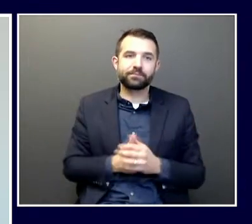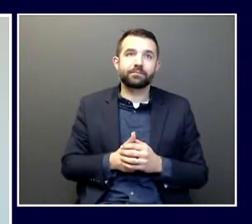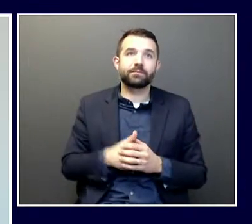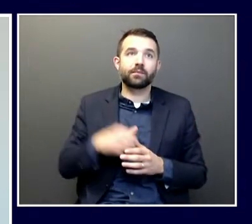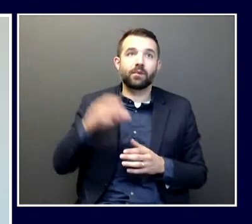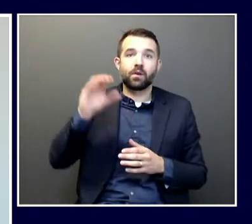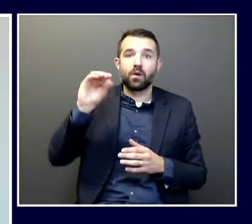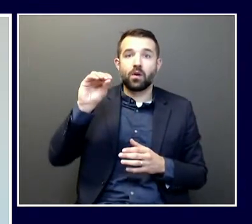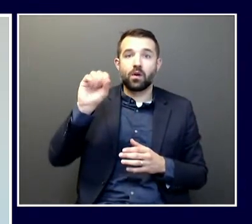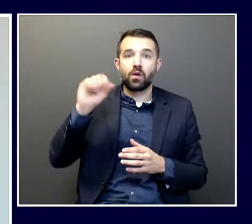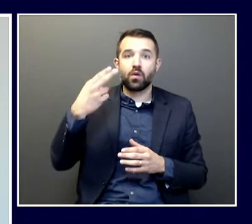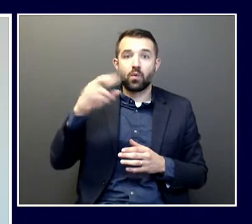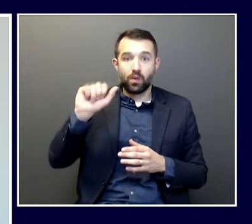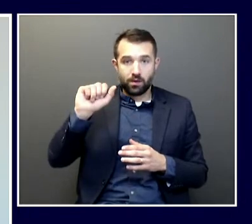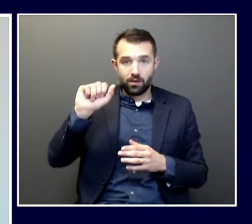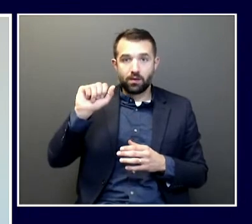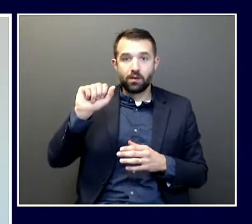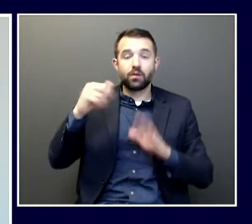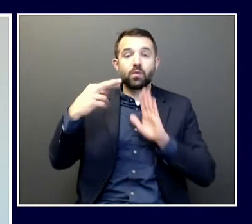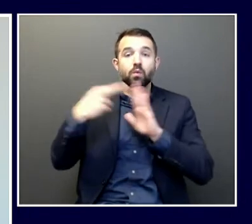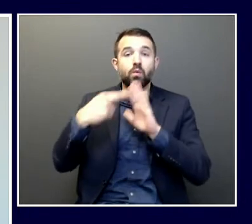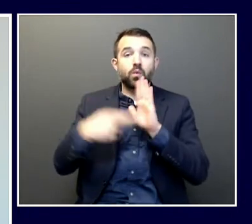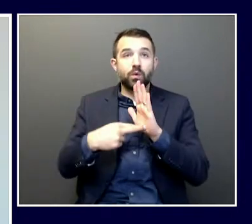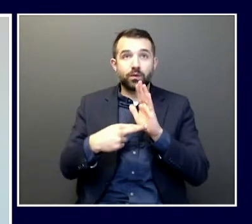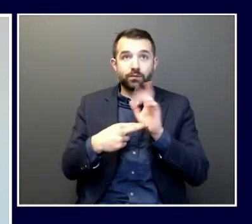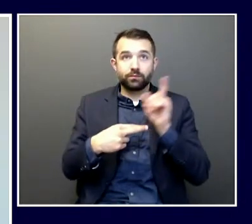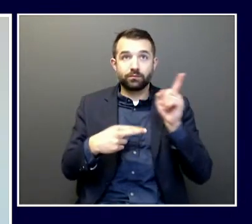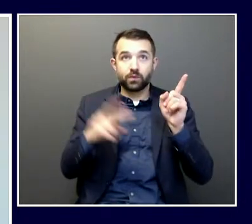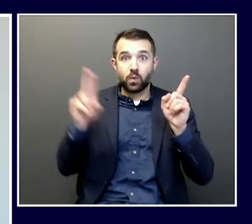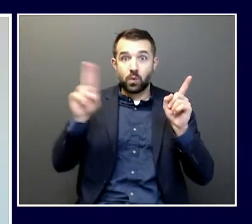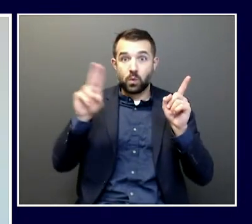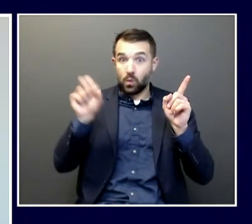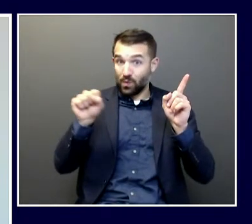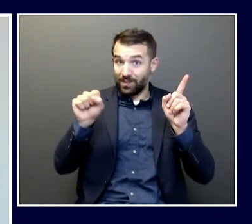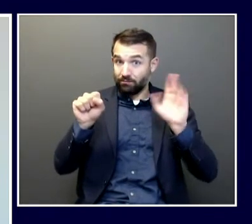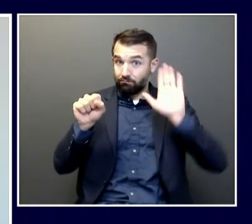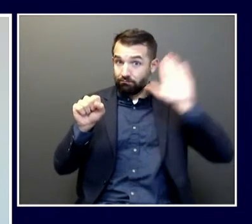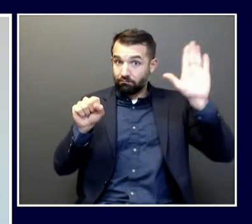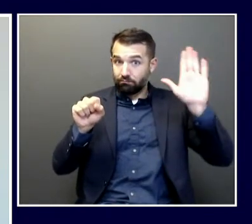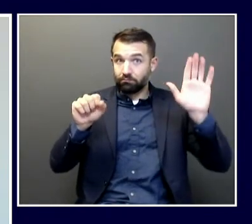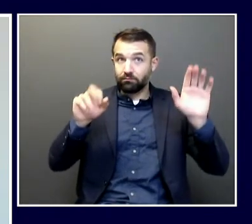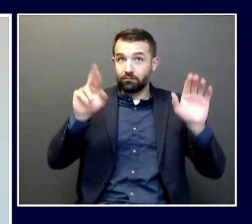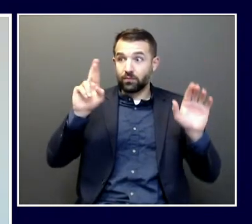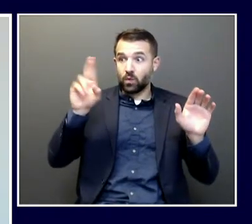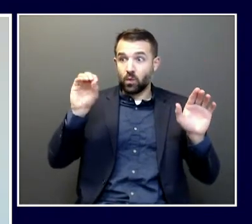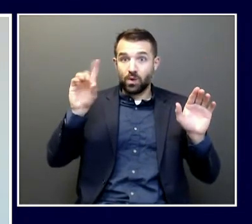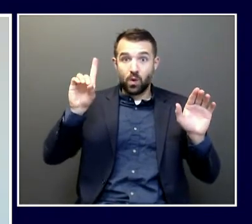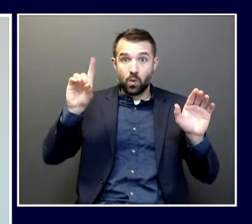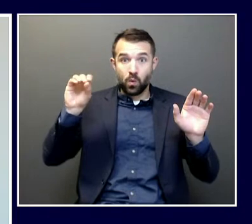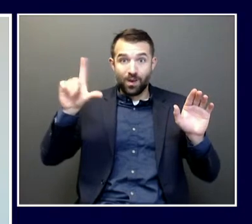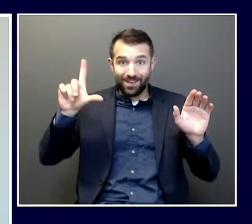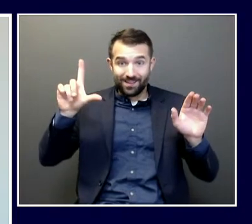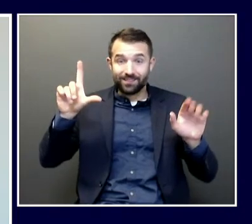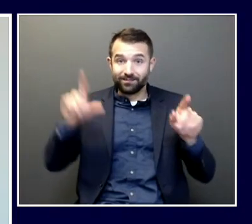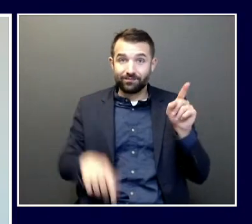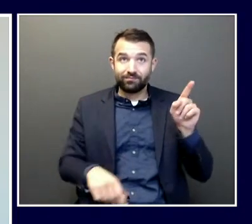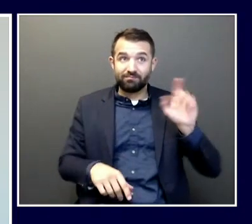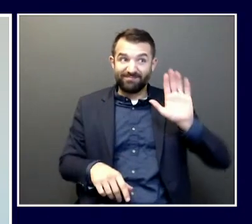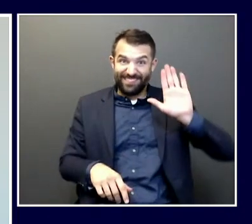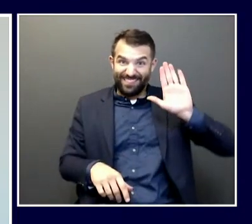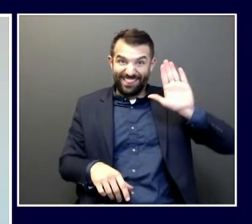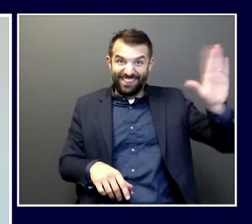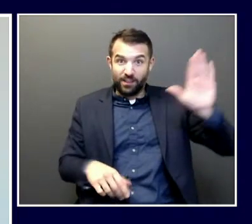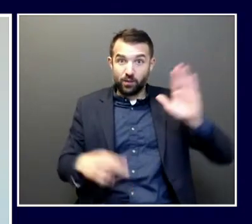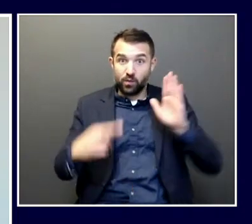recently promulgated by the U.S. Department of Labor does apply to private sector employers with 100 or more